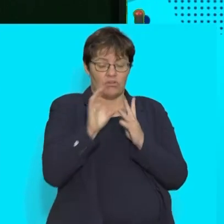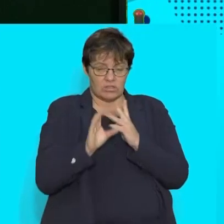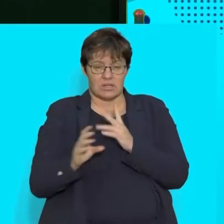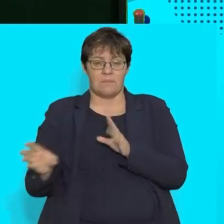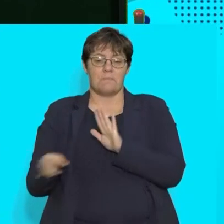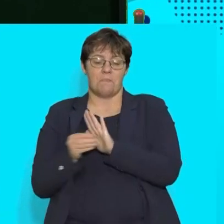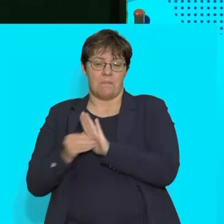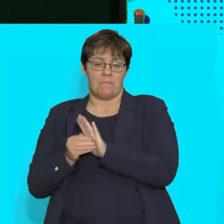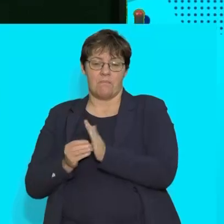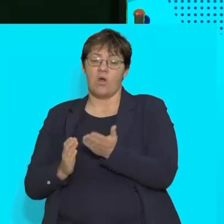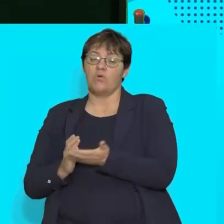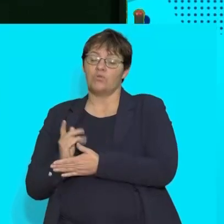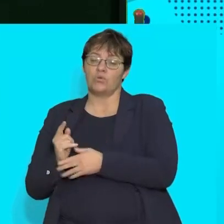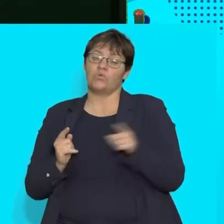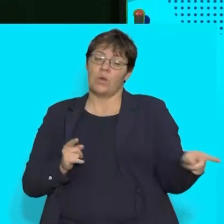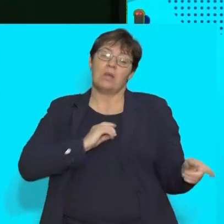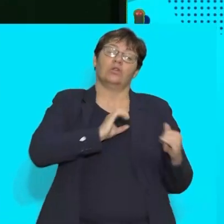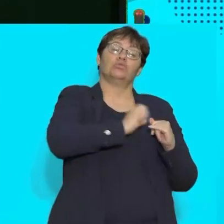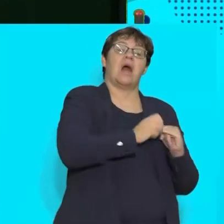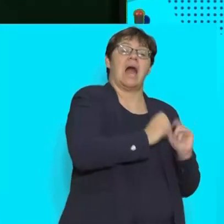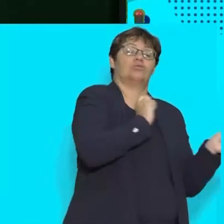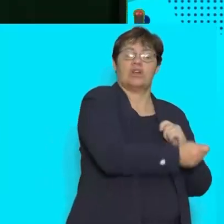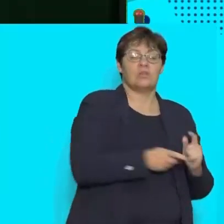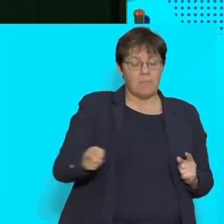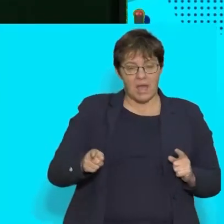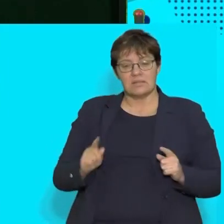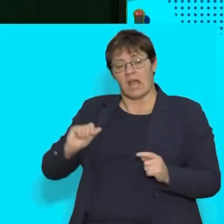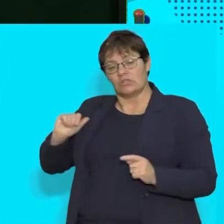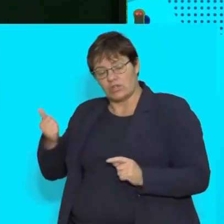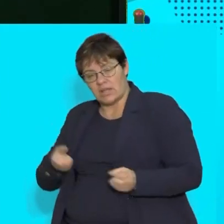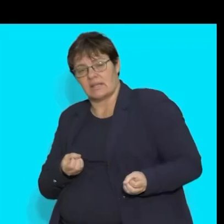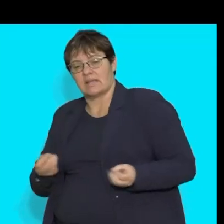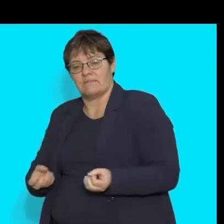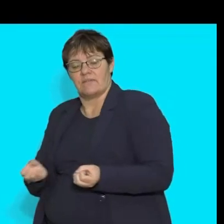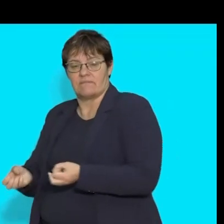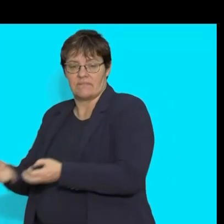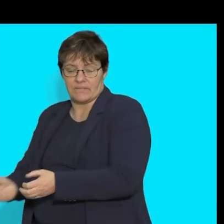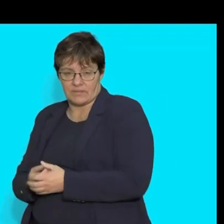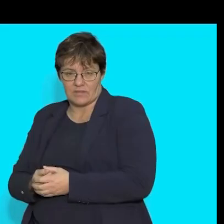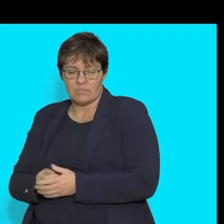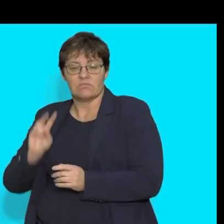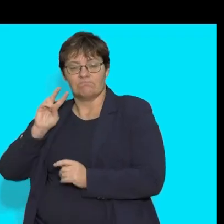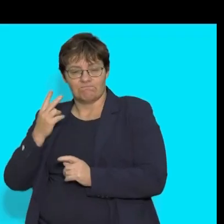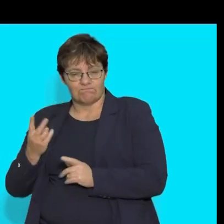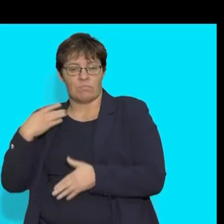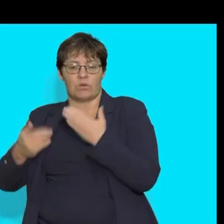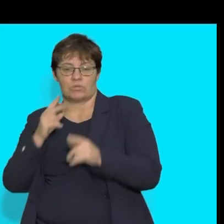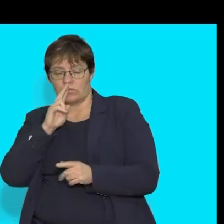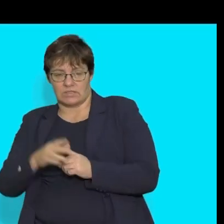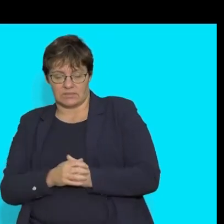inherited and not through an attempt of trying to change, which is essentially a transformation process that we